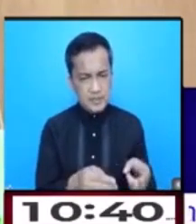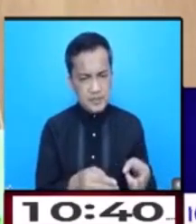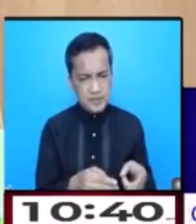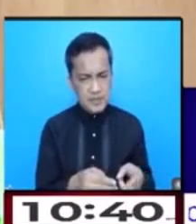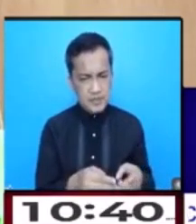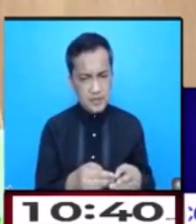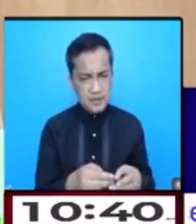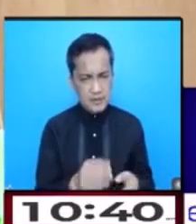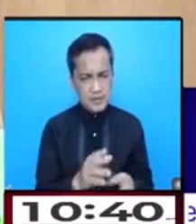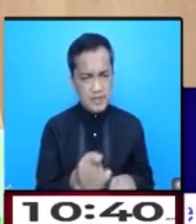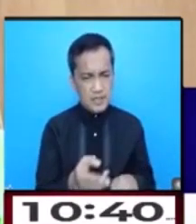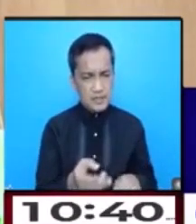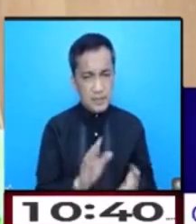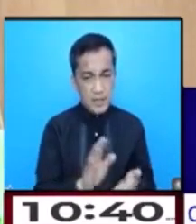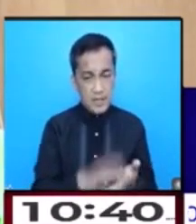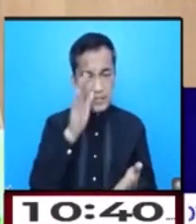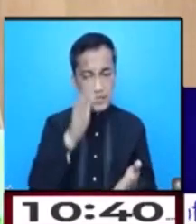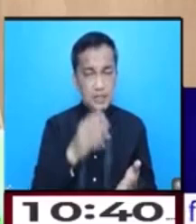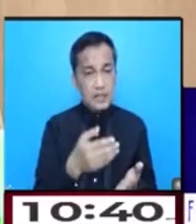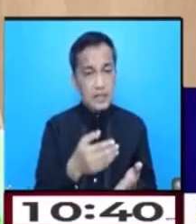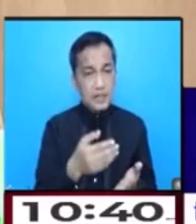inputs,